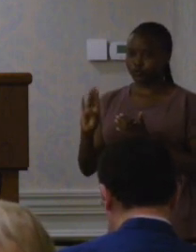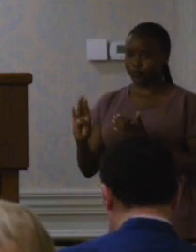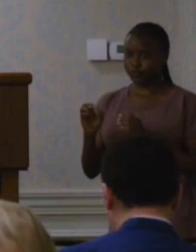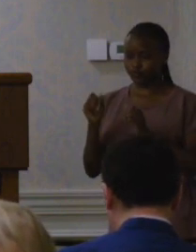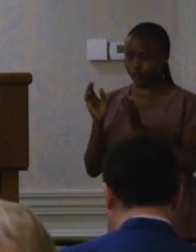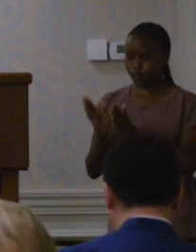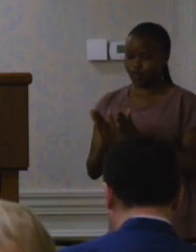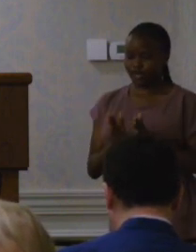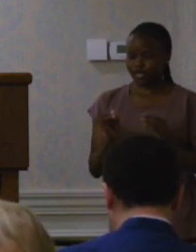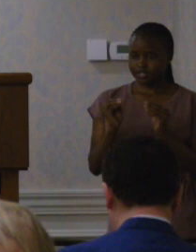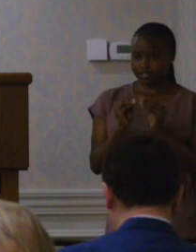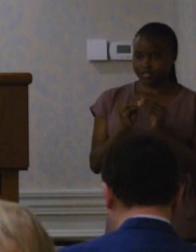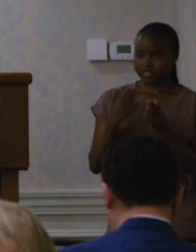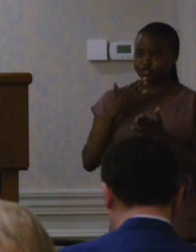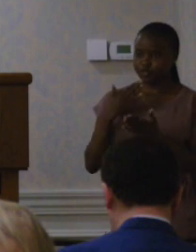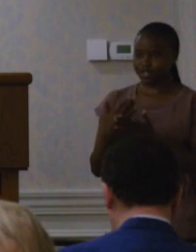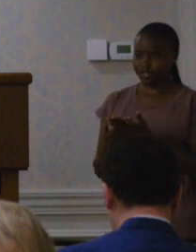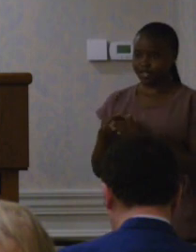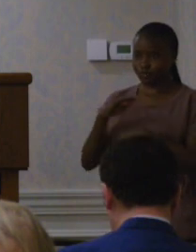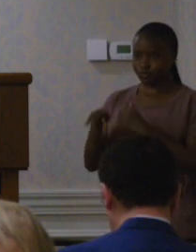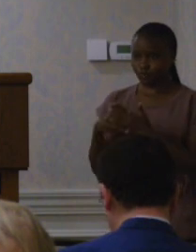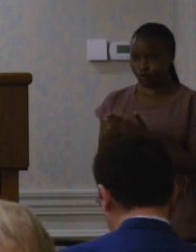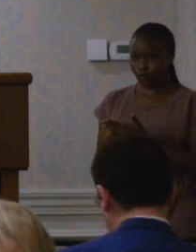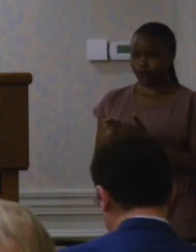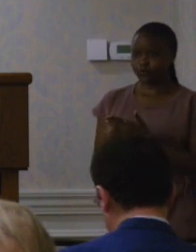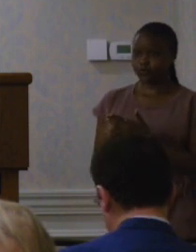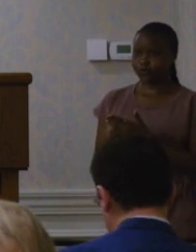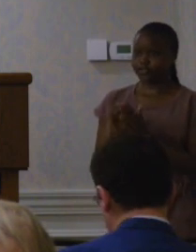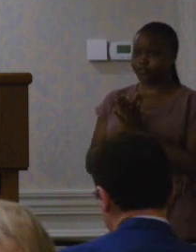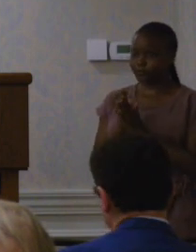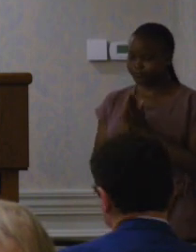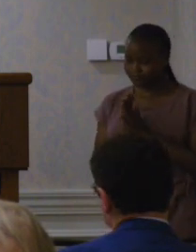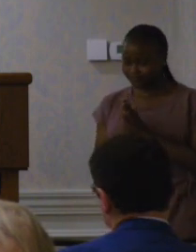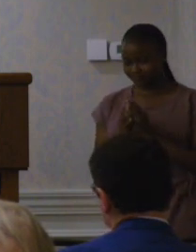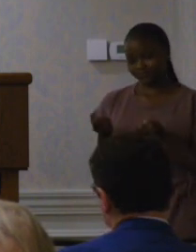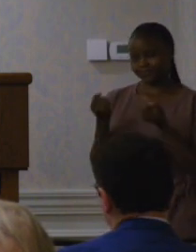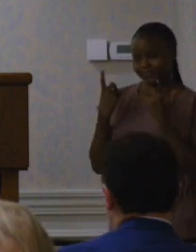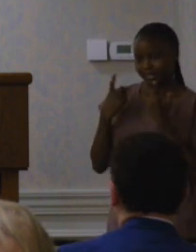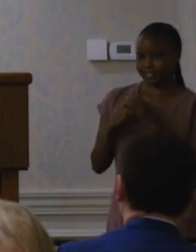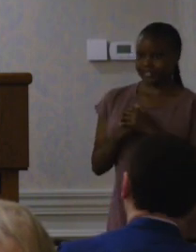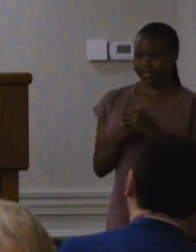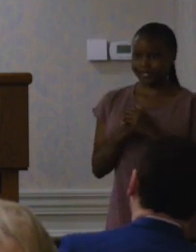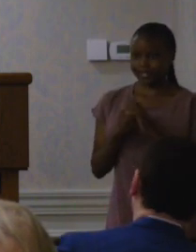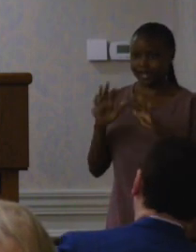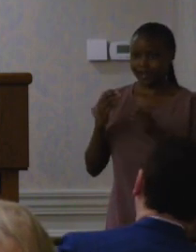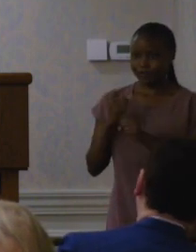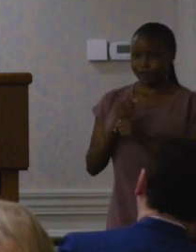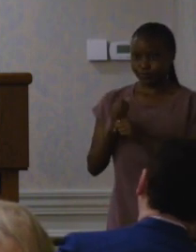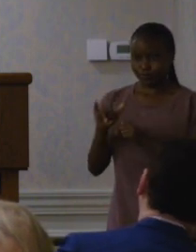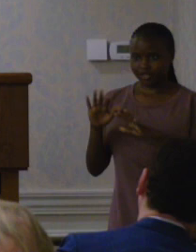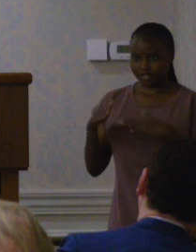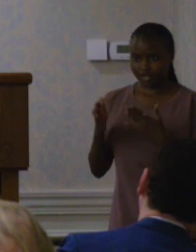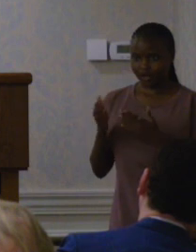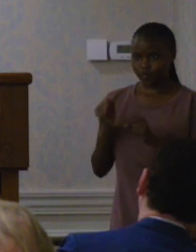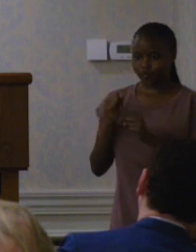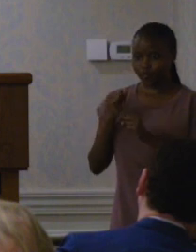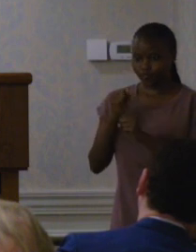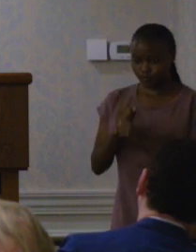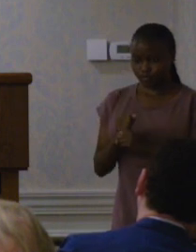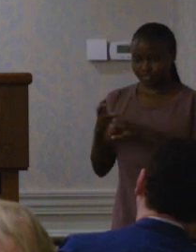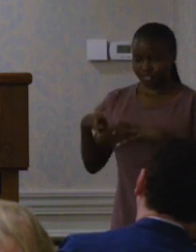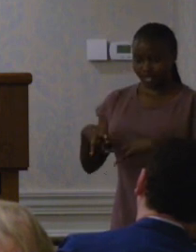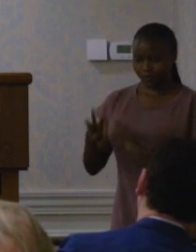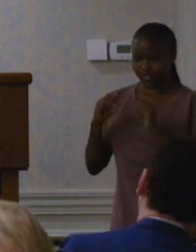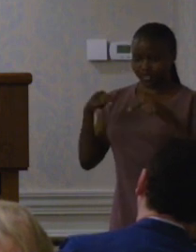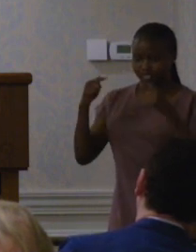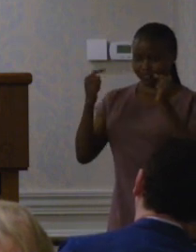organizing this session, and thank you to all of you for being so interested in understanding how to do this and how to do this in a way that